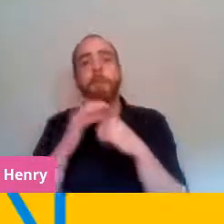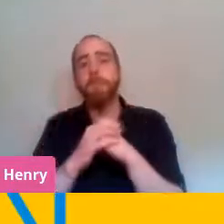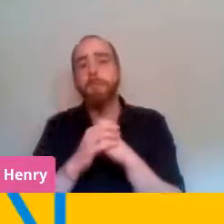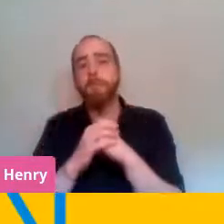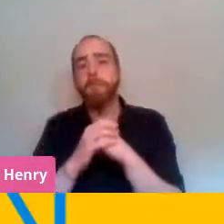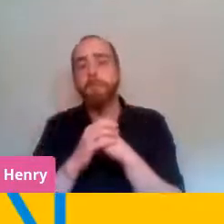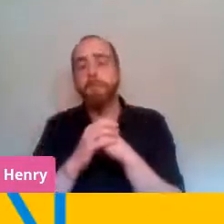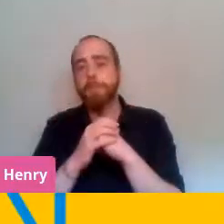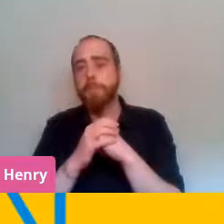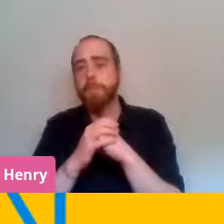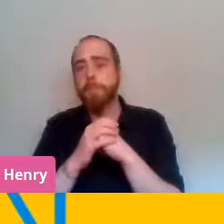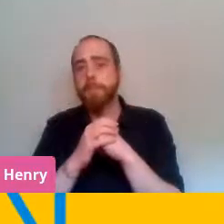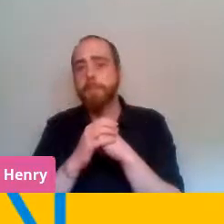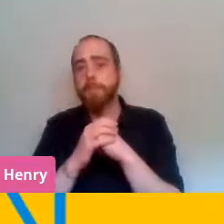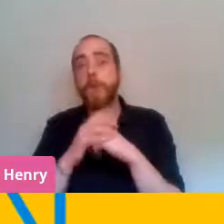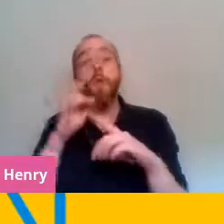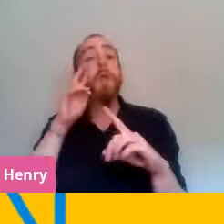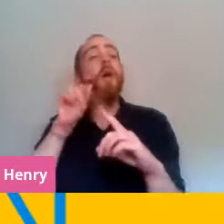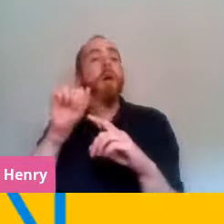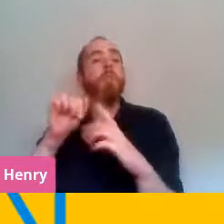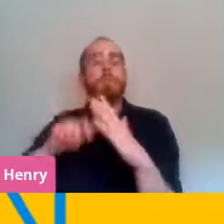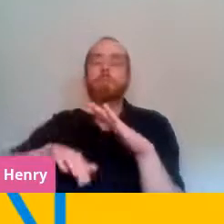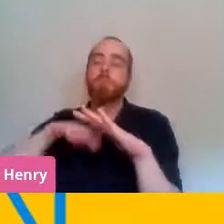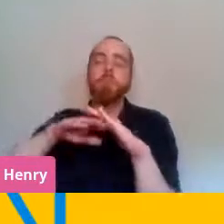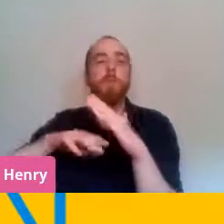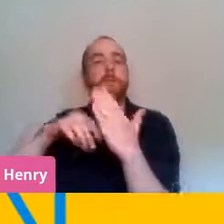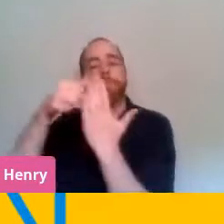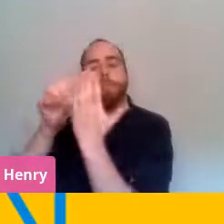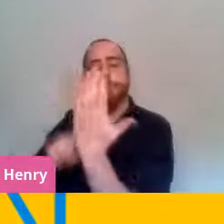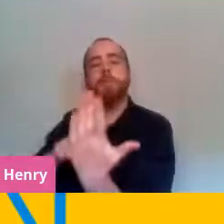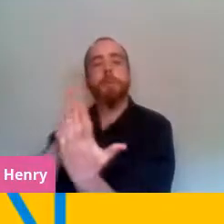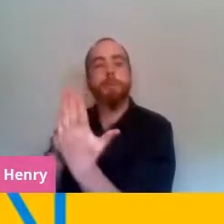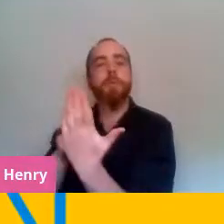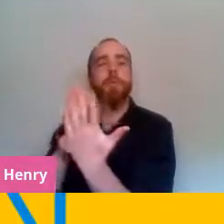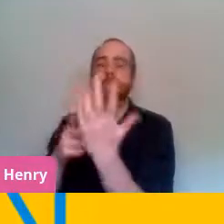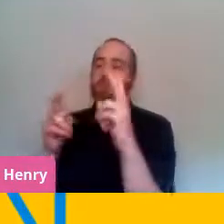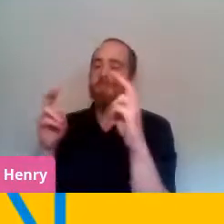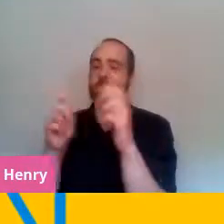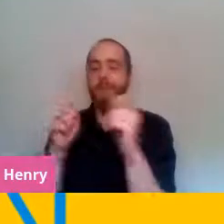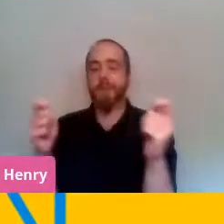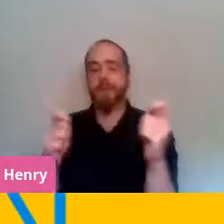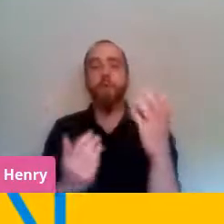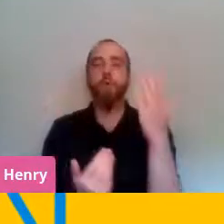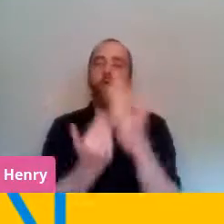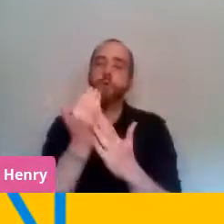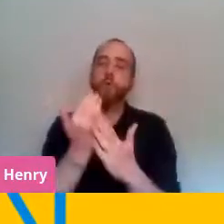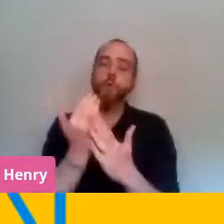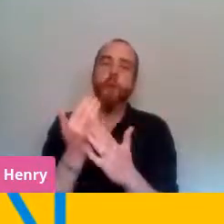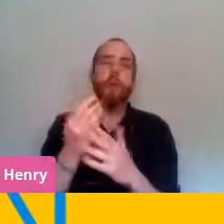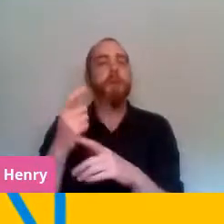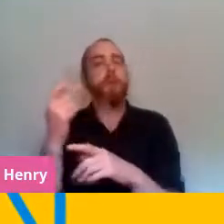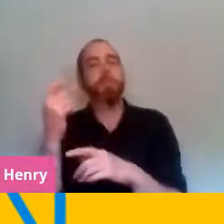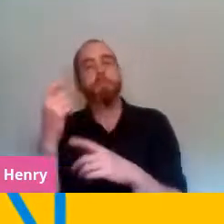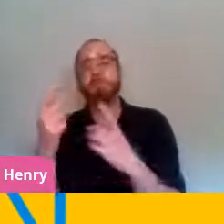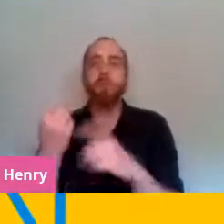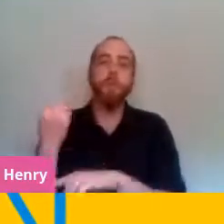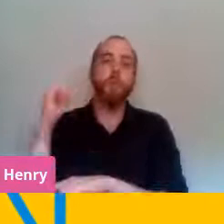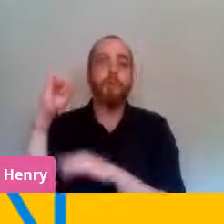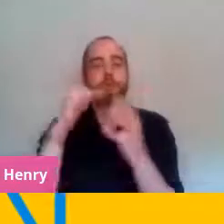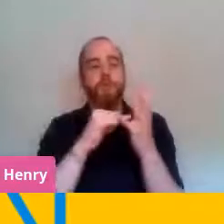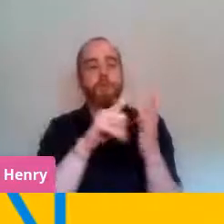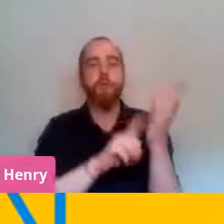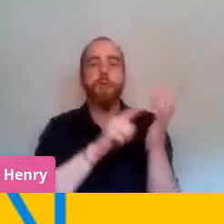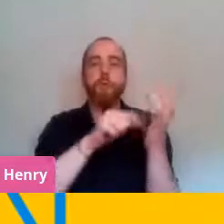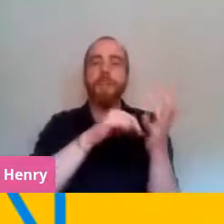at greater length in a few articles we ran on the New Socialist magazine. And a lot of our actions so far have been motivated, again, by trying